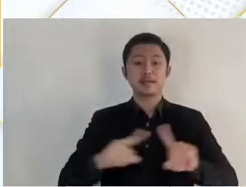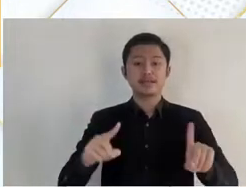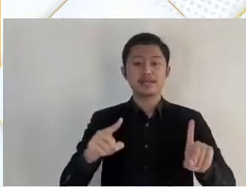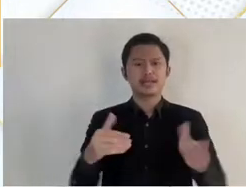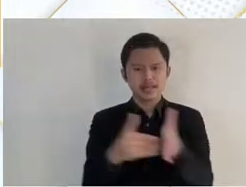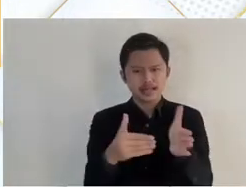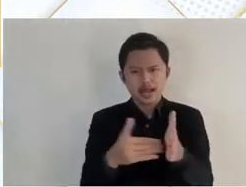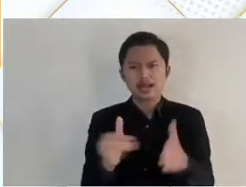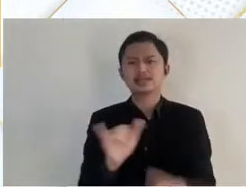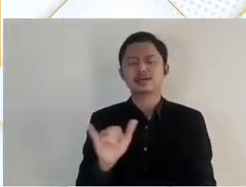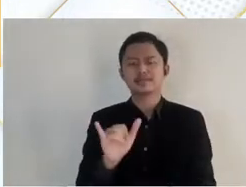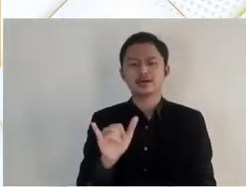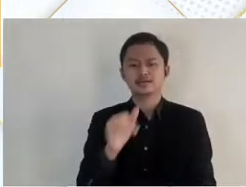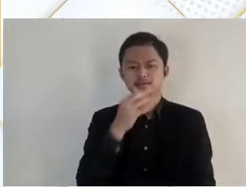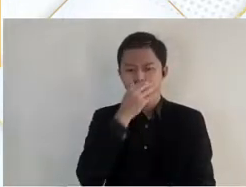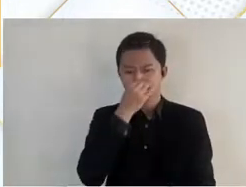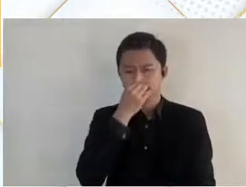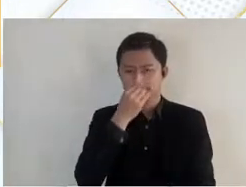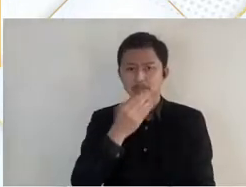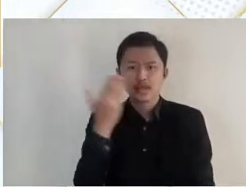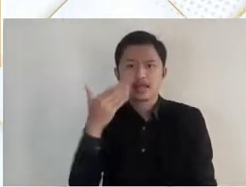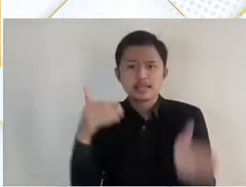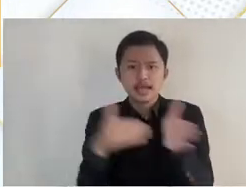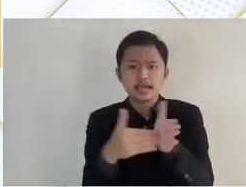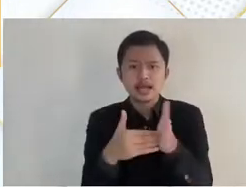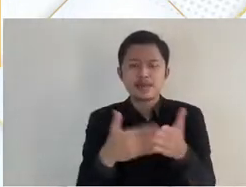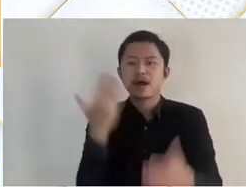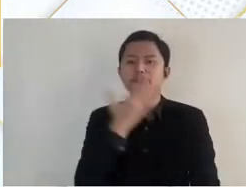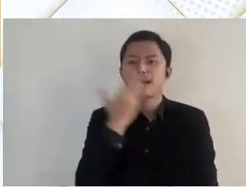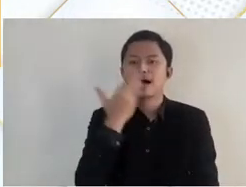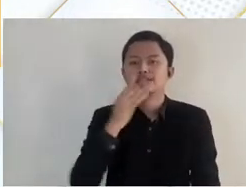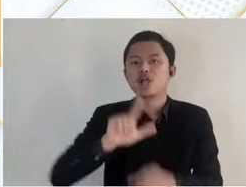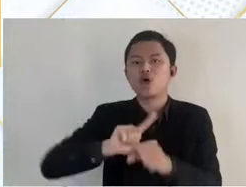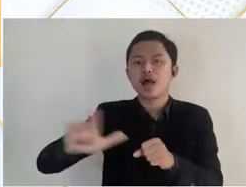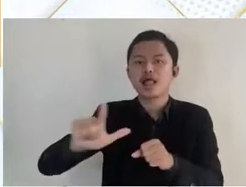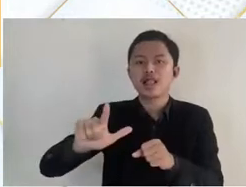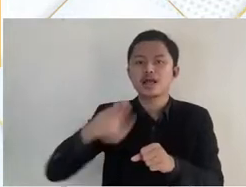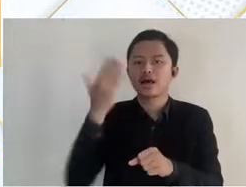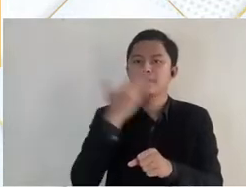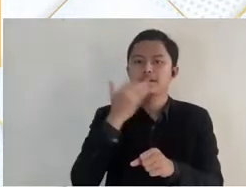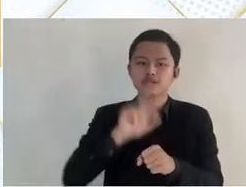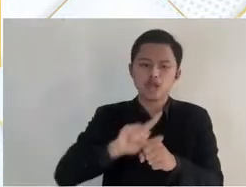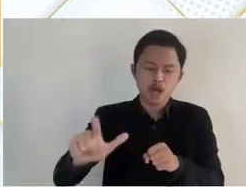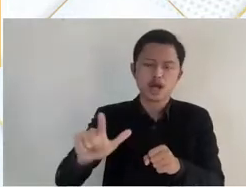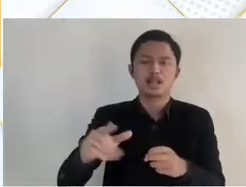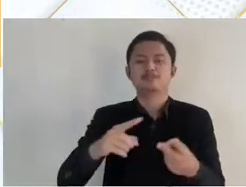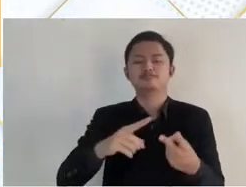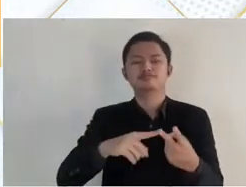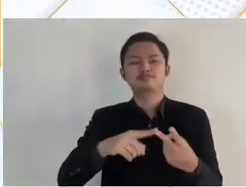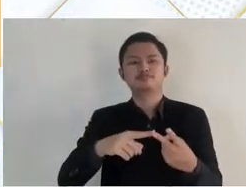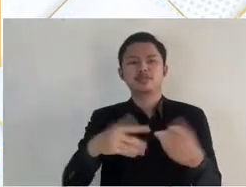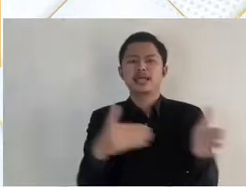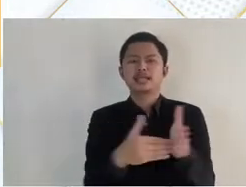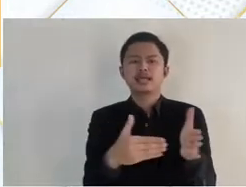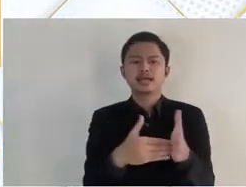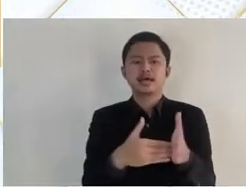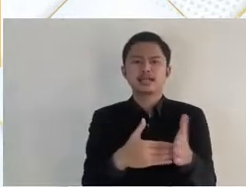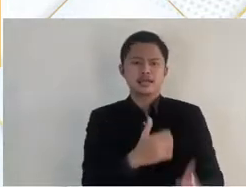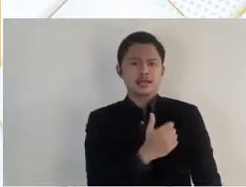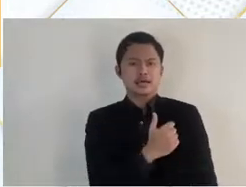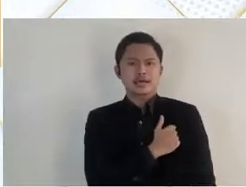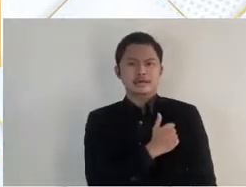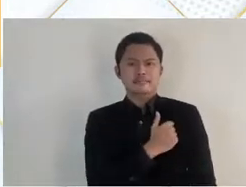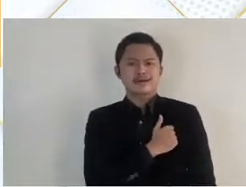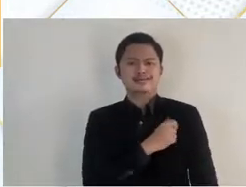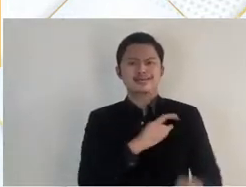time. You have language barrier between the locals. You have language barrier between the different nationalities that you serve